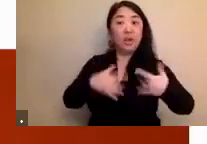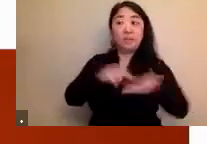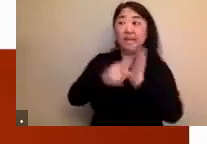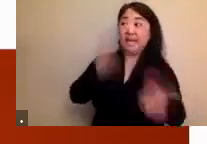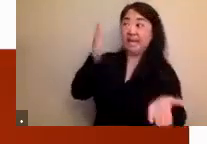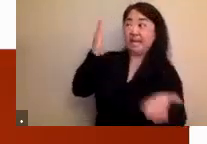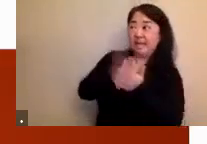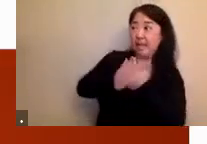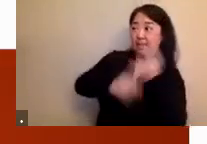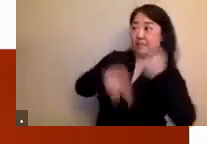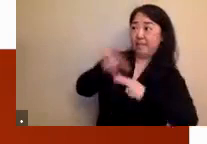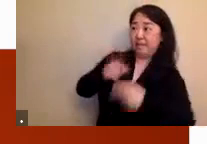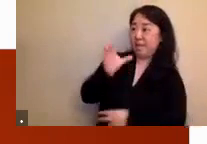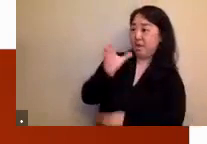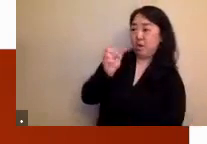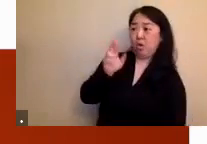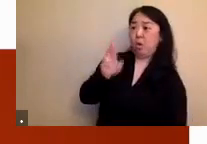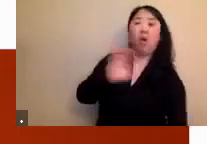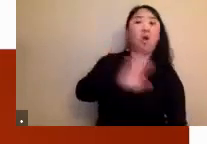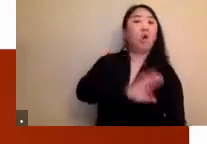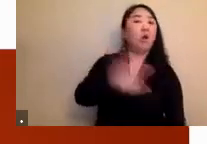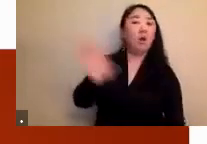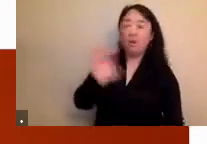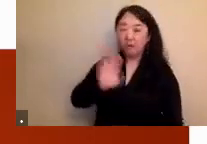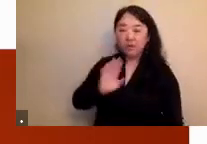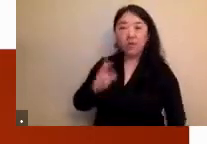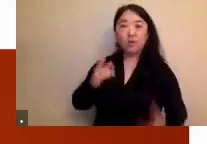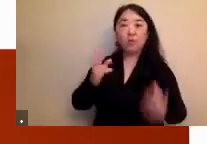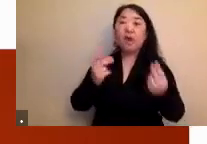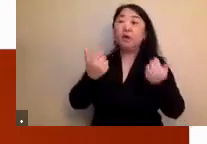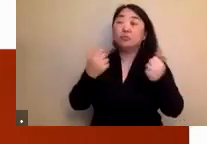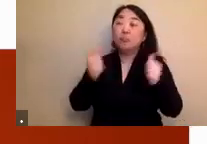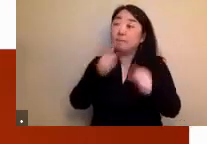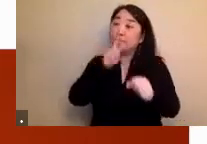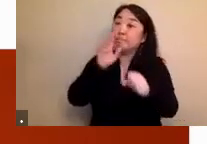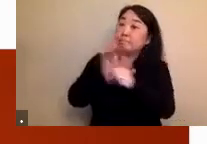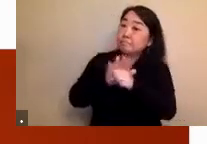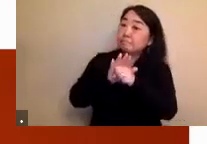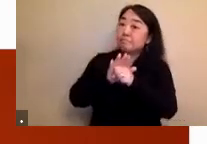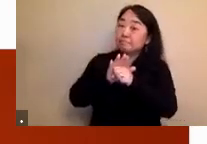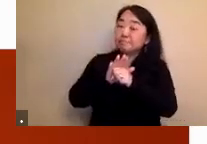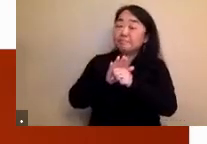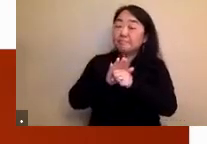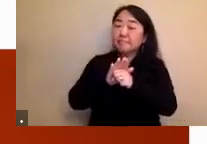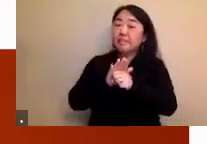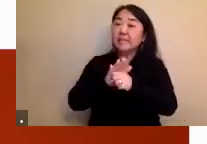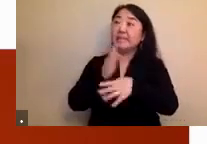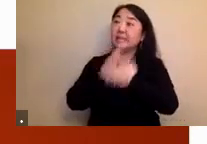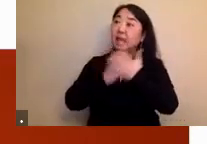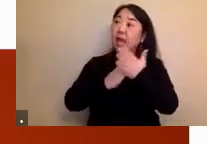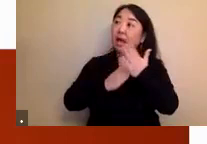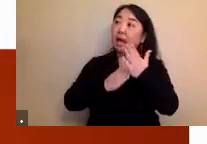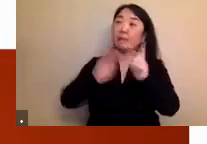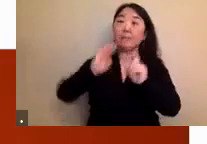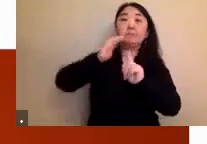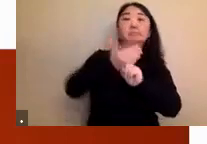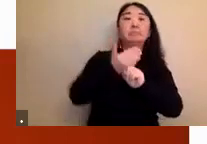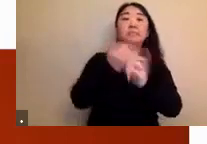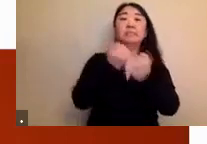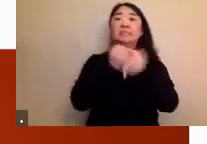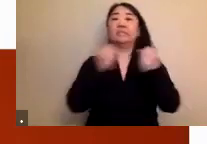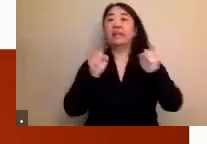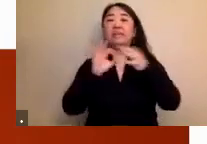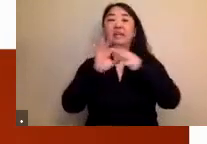cars. What they were going to do is to ensure that there was some level of practice on safety on